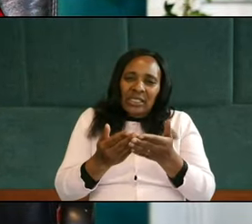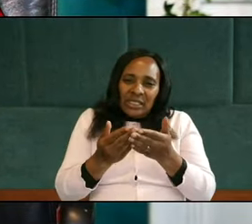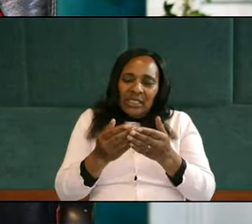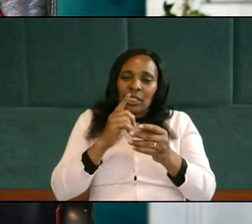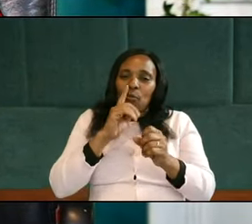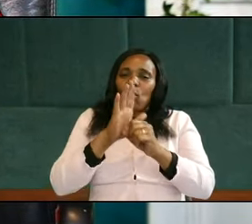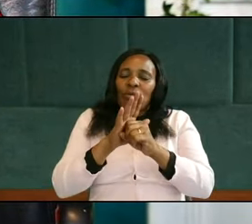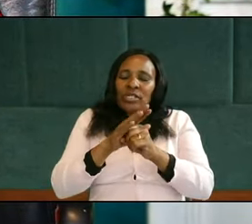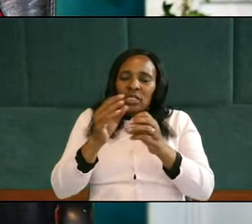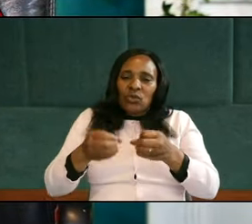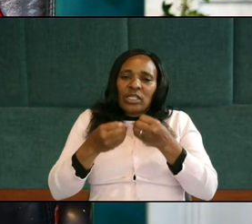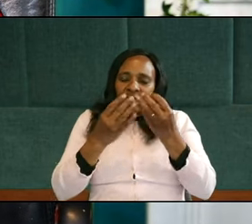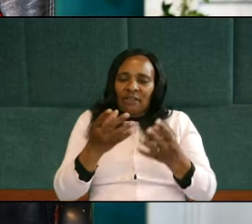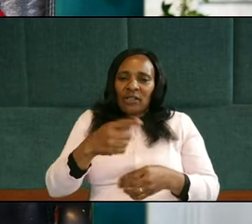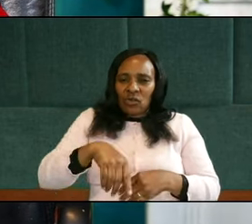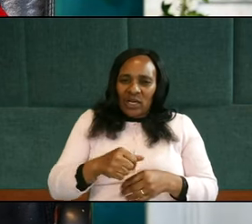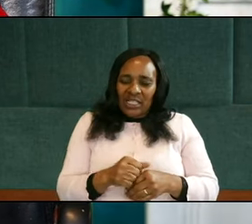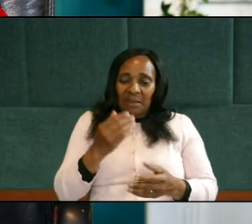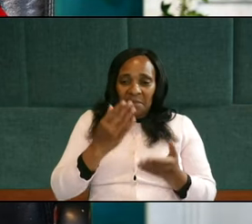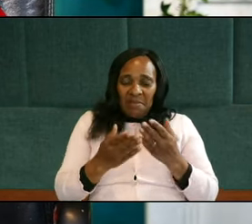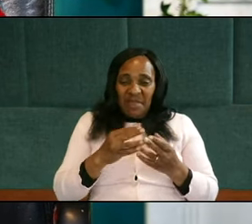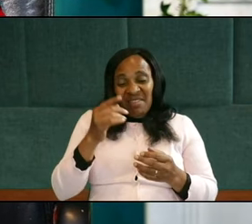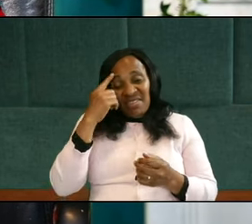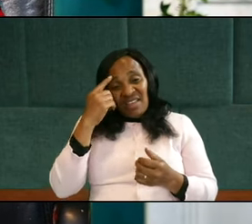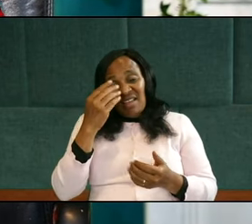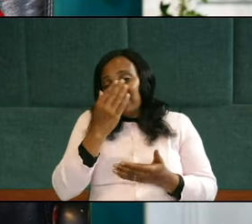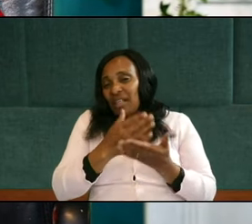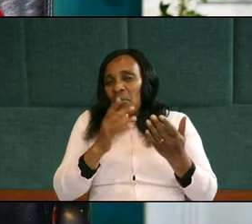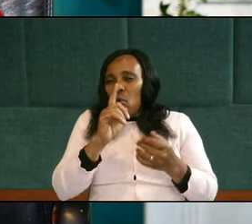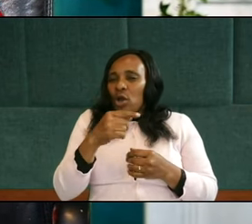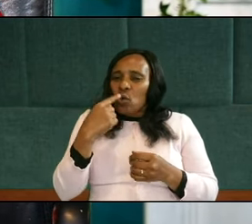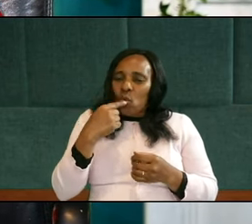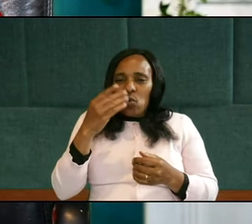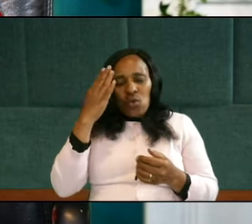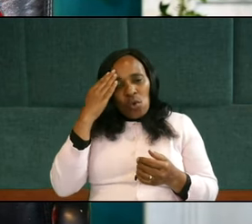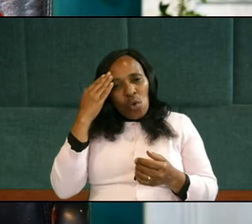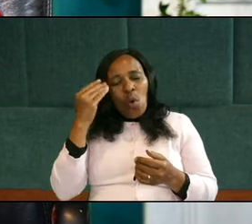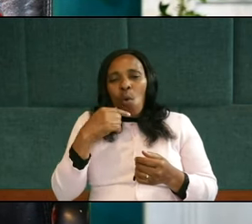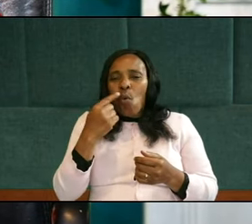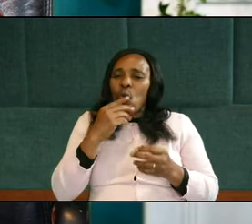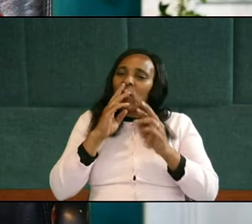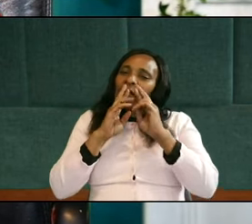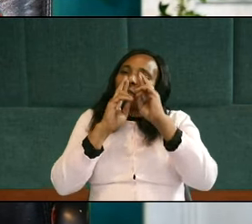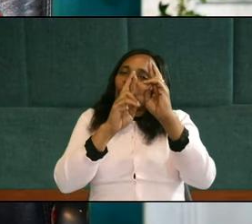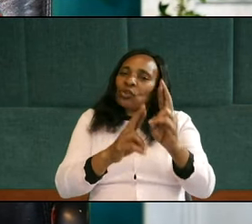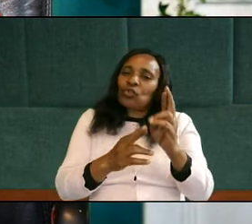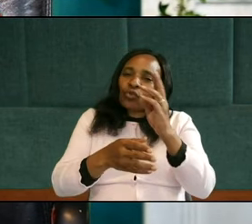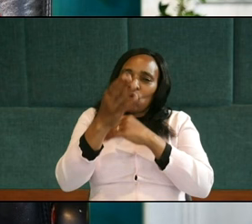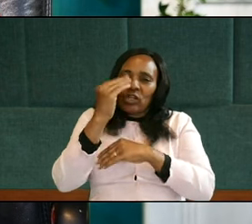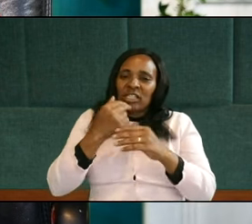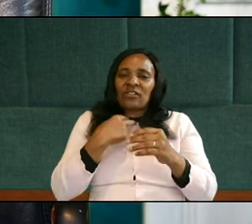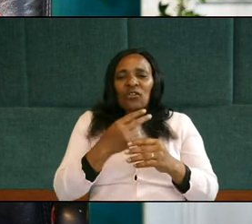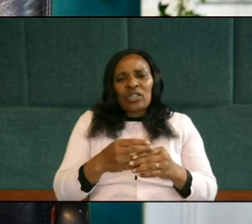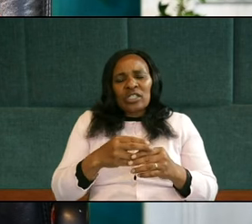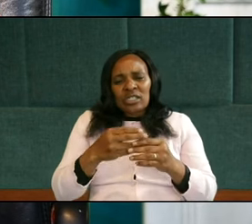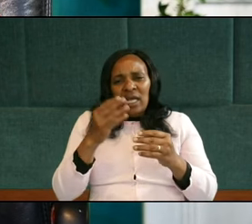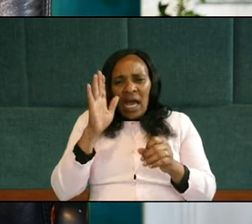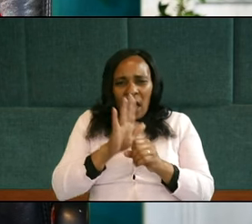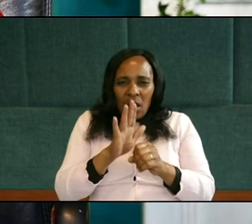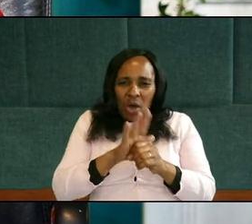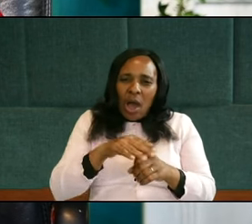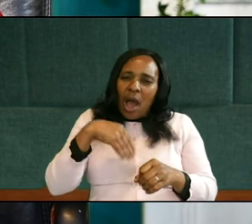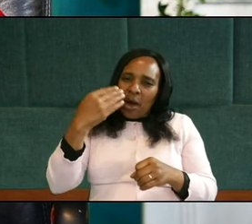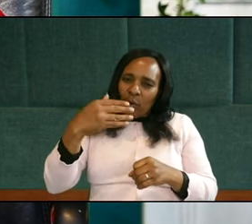he has given to us. And maybe you can think about someone you know who responds to God's voice promptly when they sense that they have done something